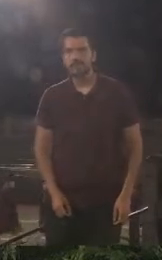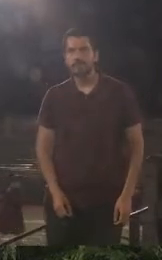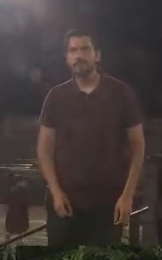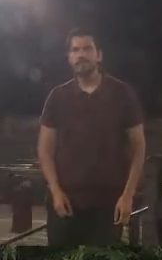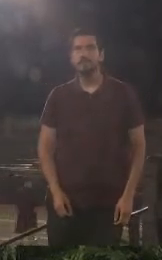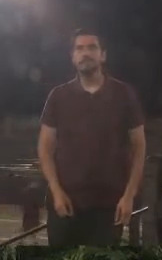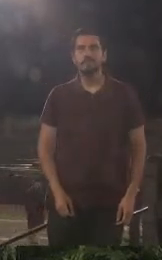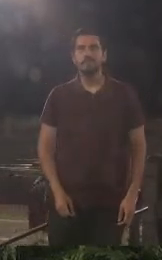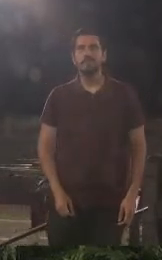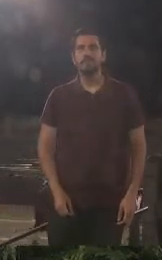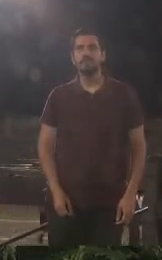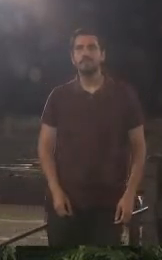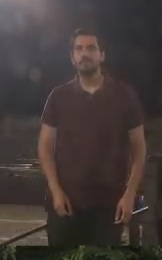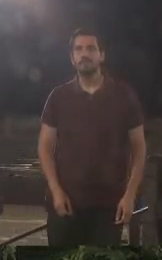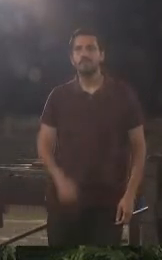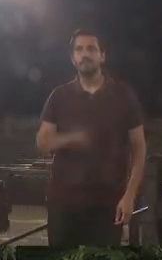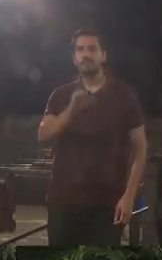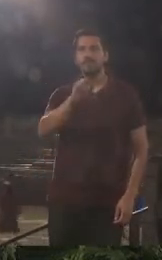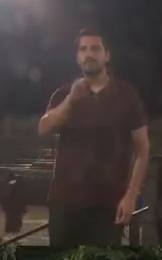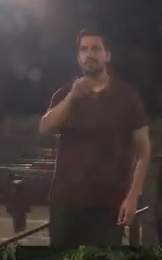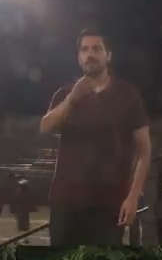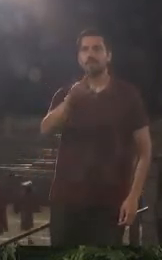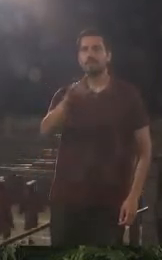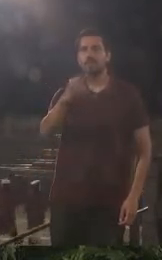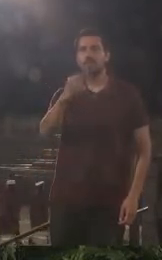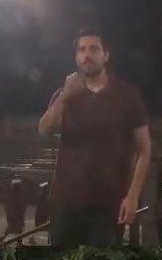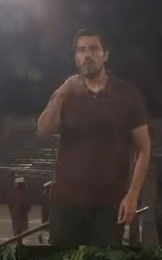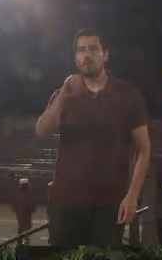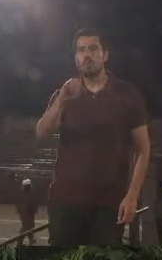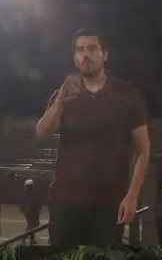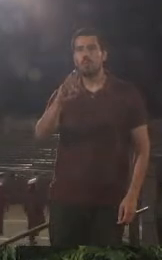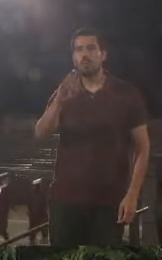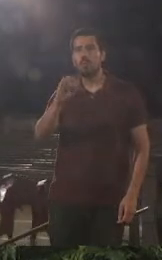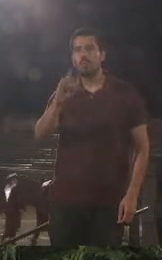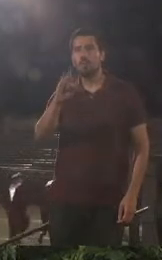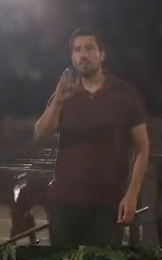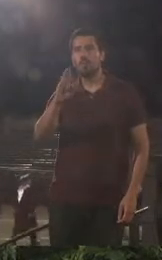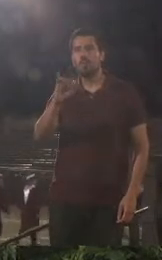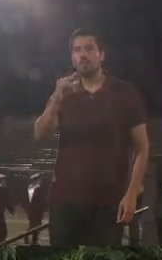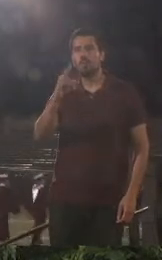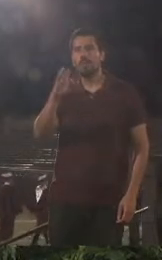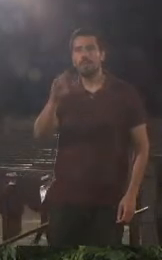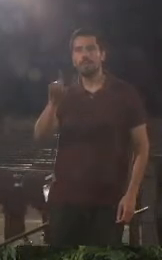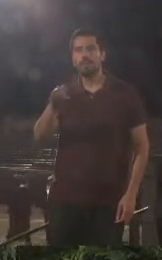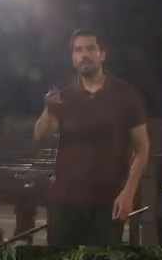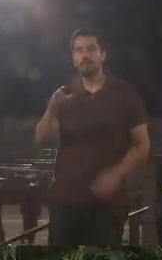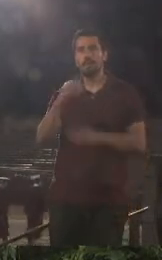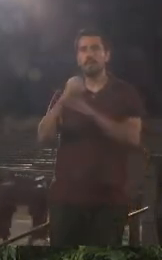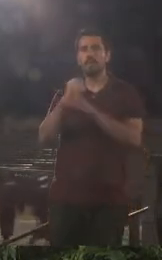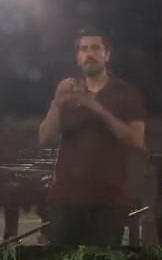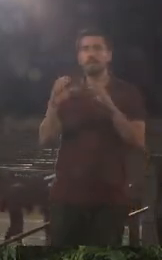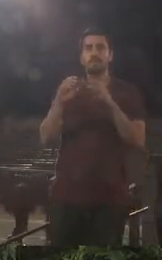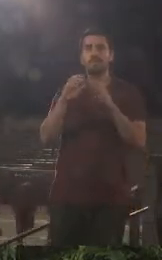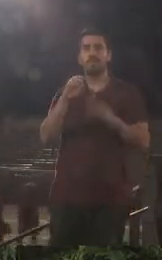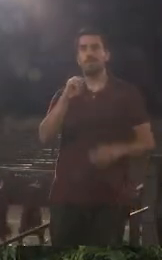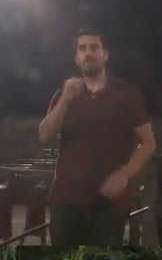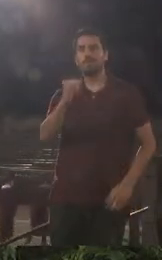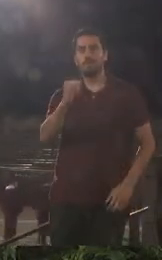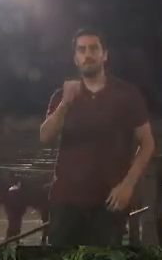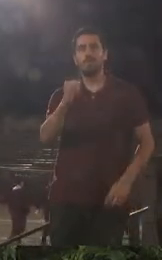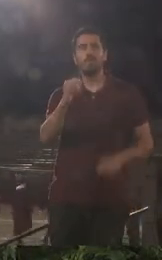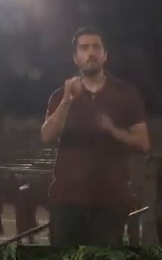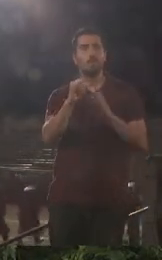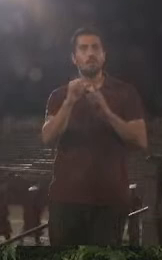Angel Hope Rodriguez earned a certification in Microsoft Office